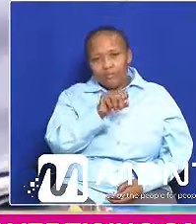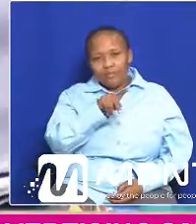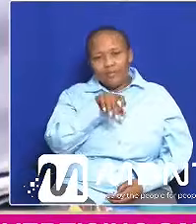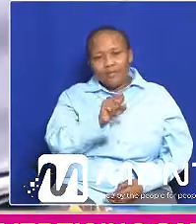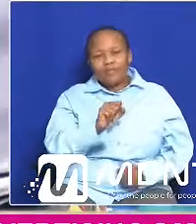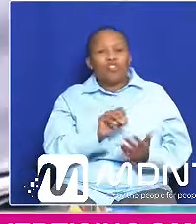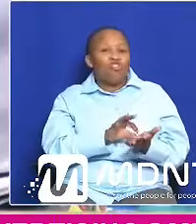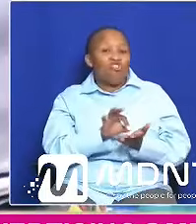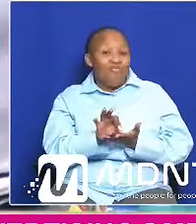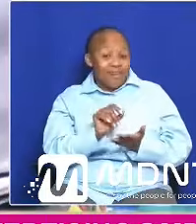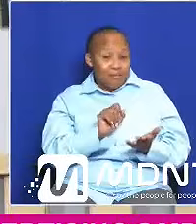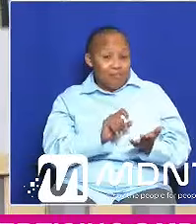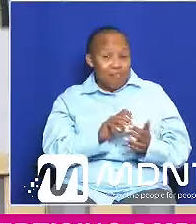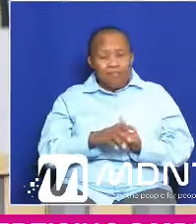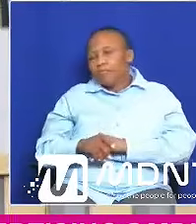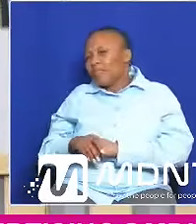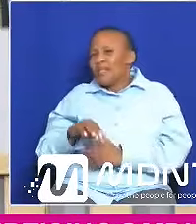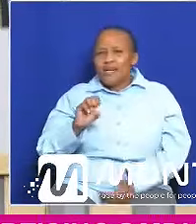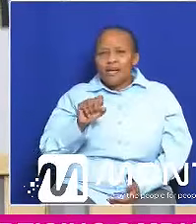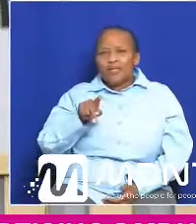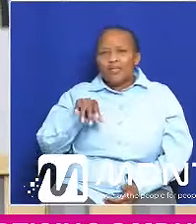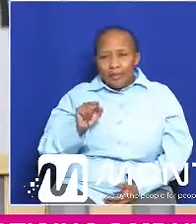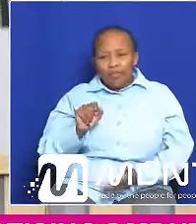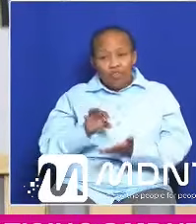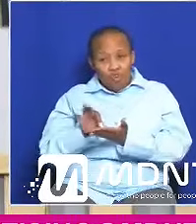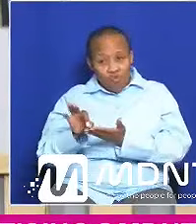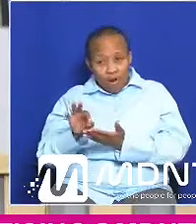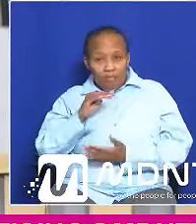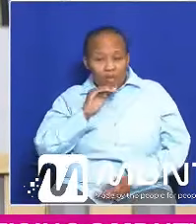The subcontract, are we talking about Medicare? Yes.